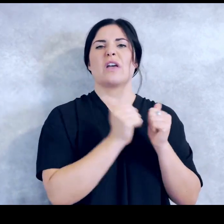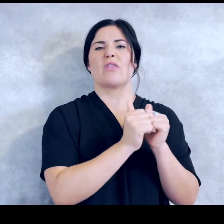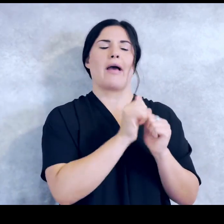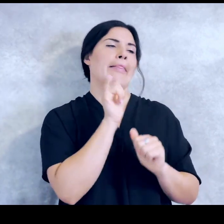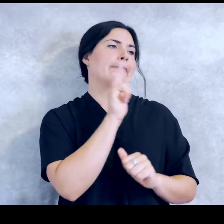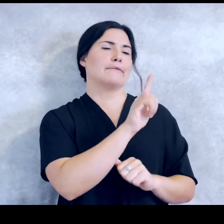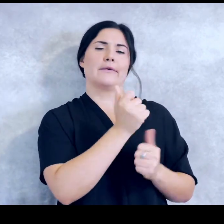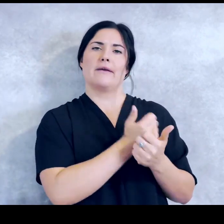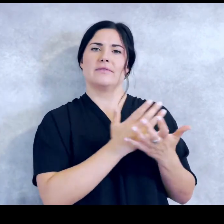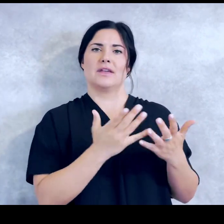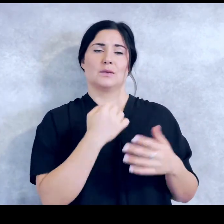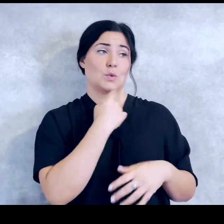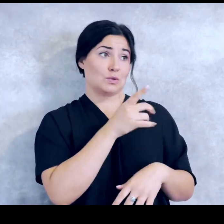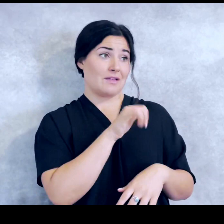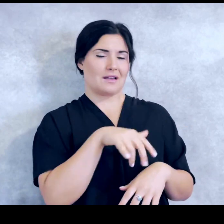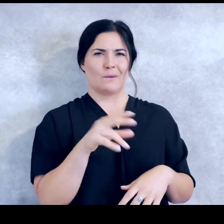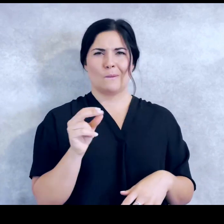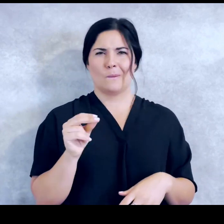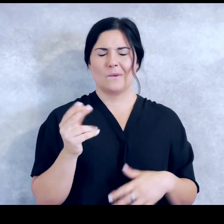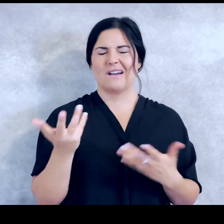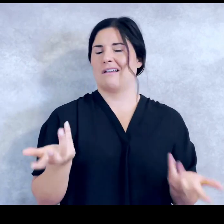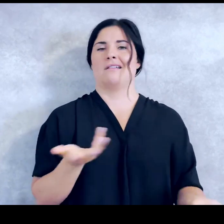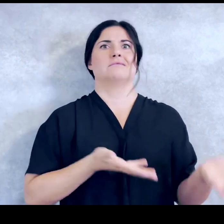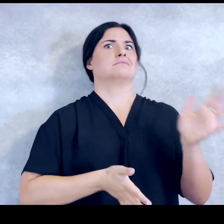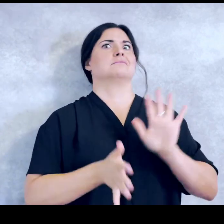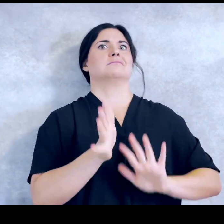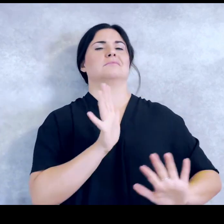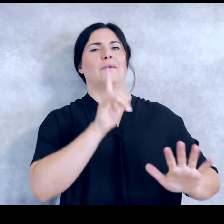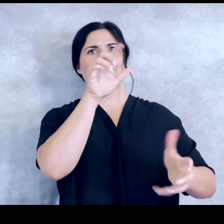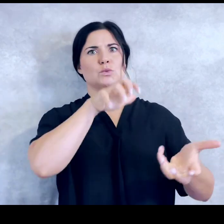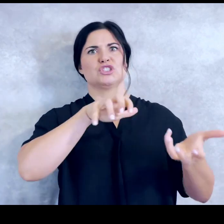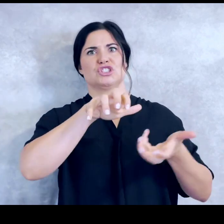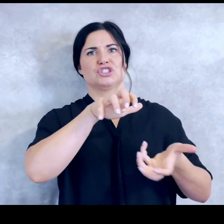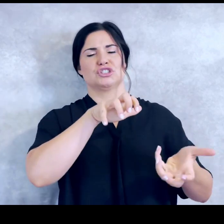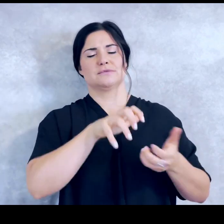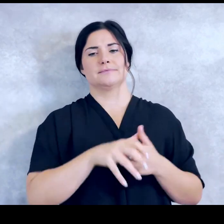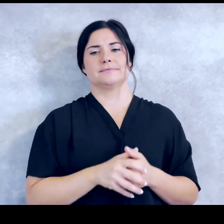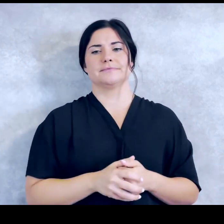move in together. You know, I love her and everything. Have you told her? No.